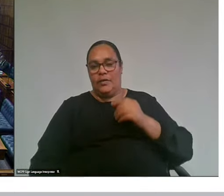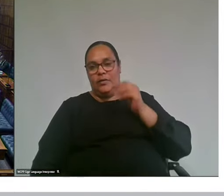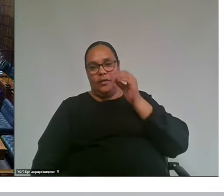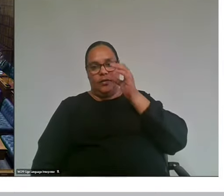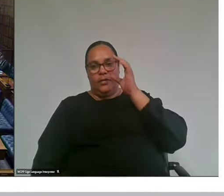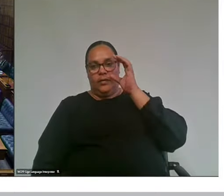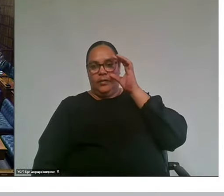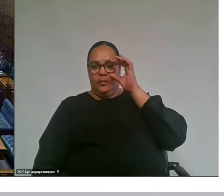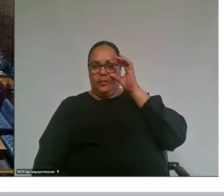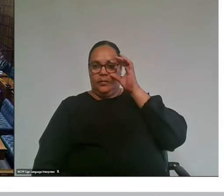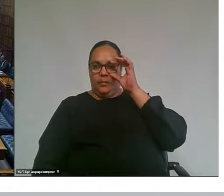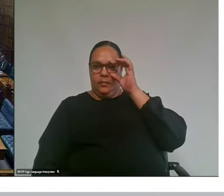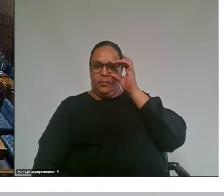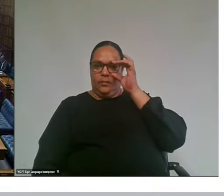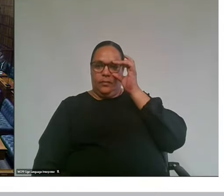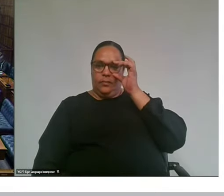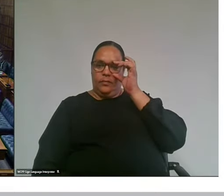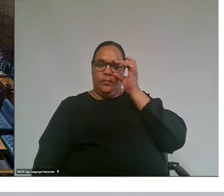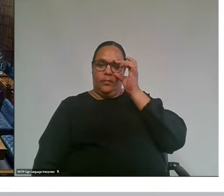to